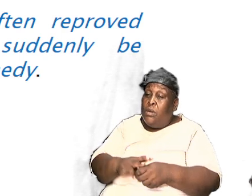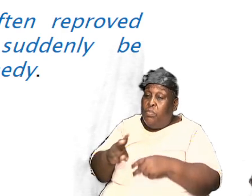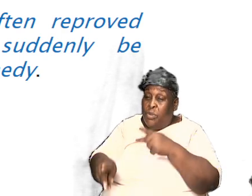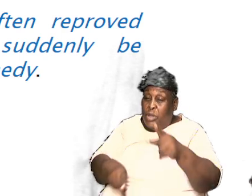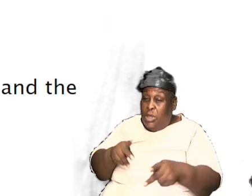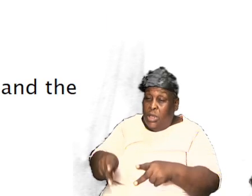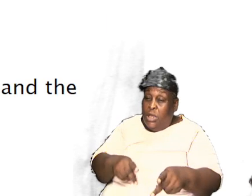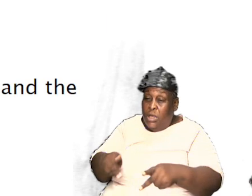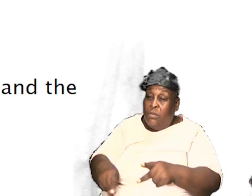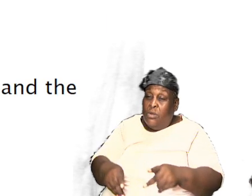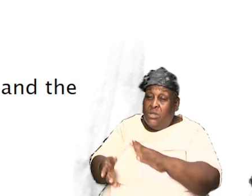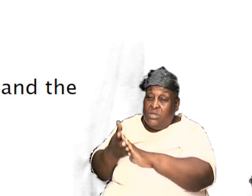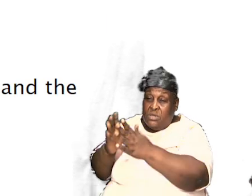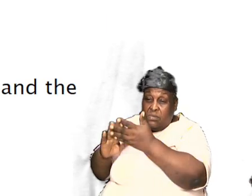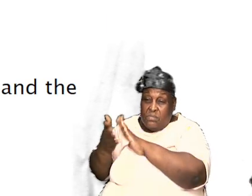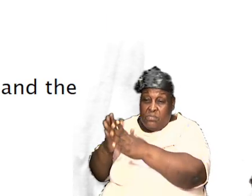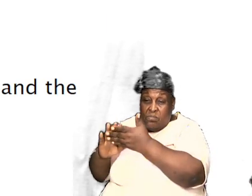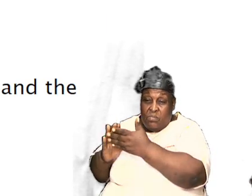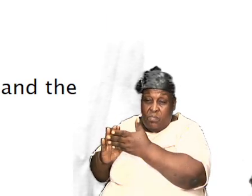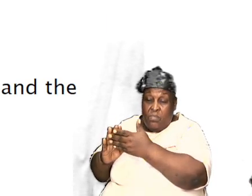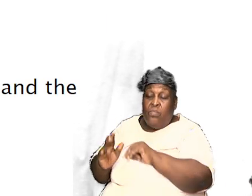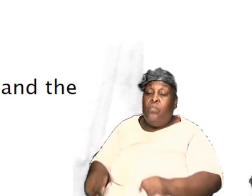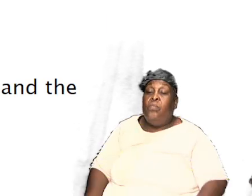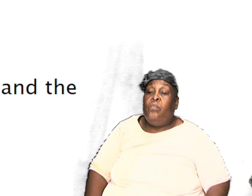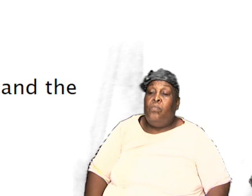Then cried he.